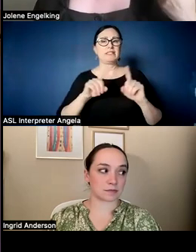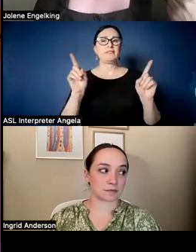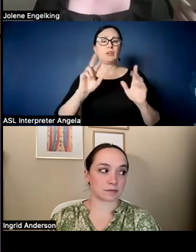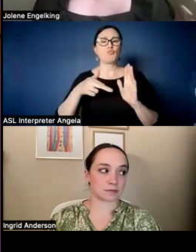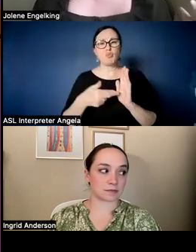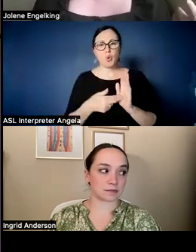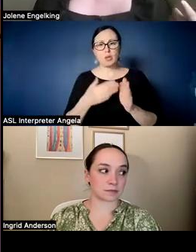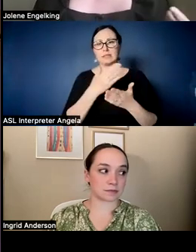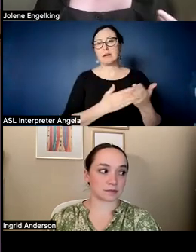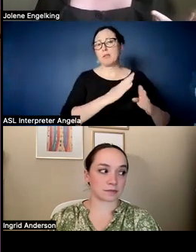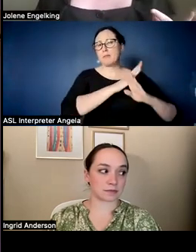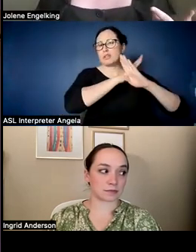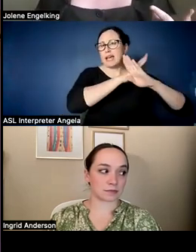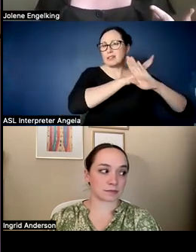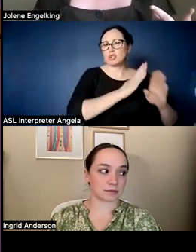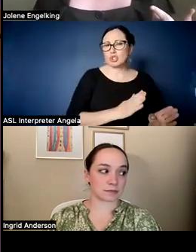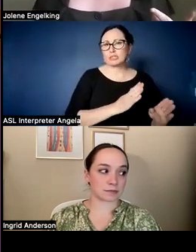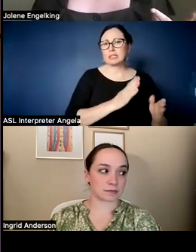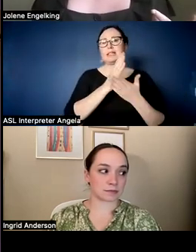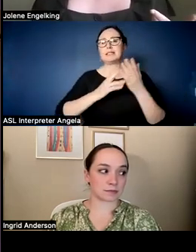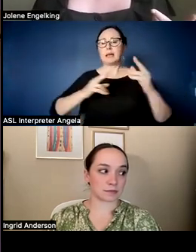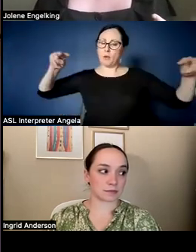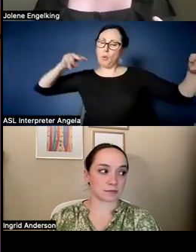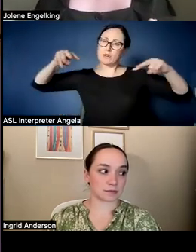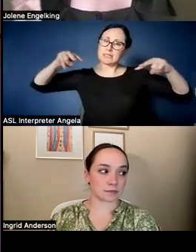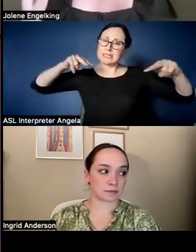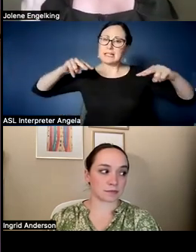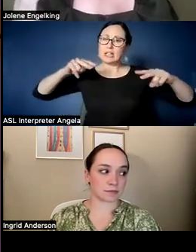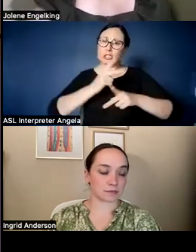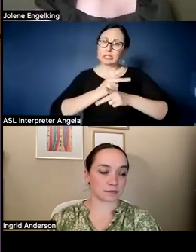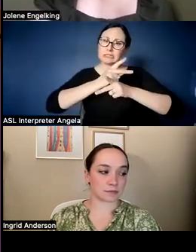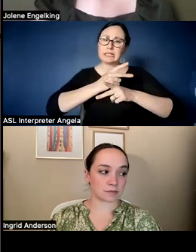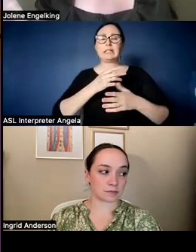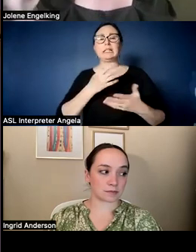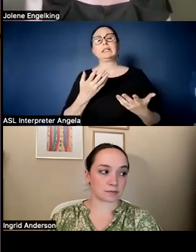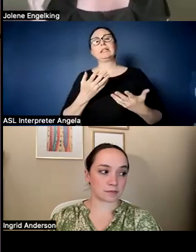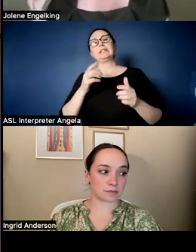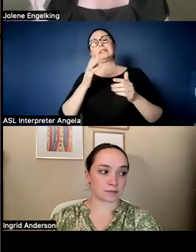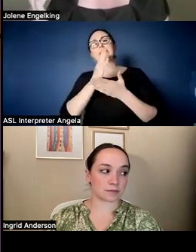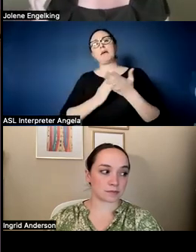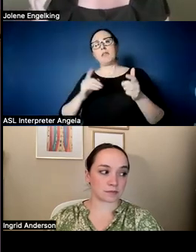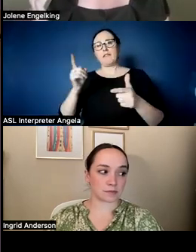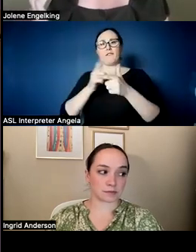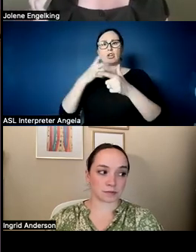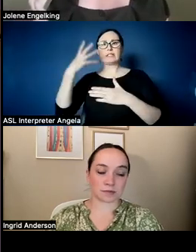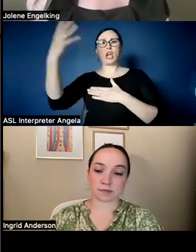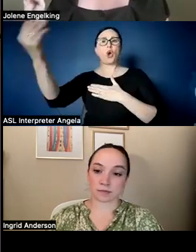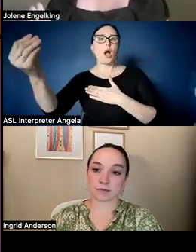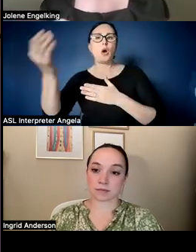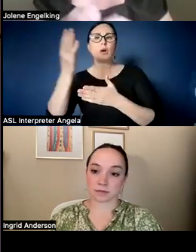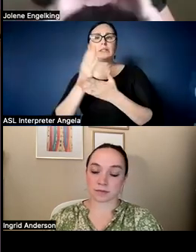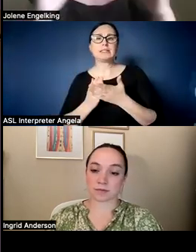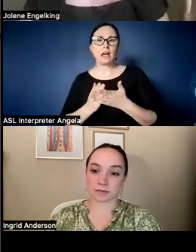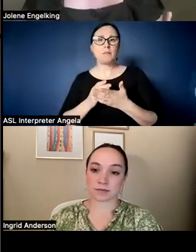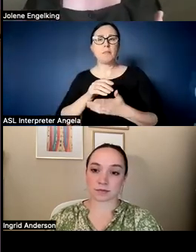people are the overseers, some people are those that are, like the first to go out, and some people are those that are, hold back a little bit